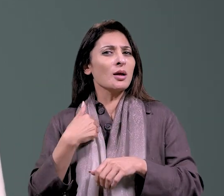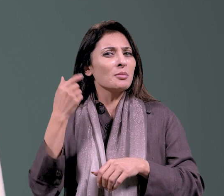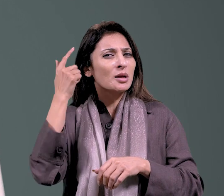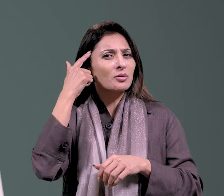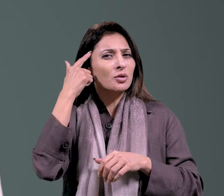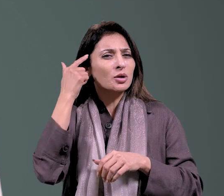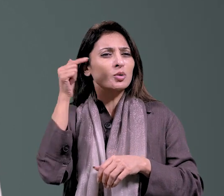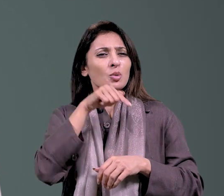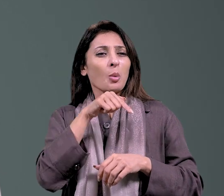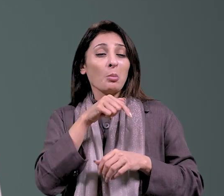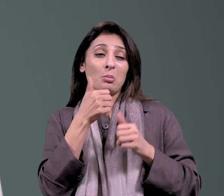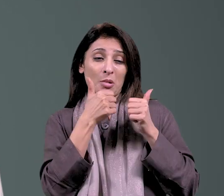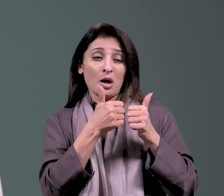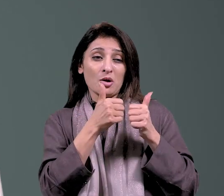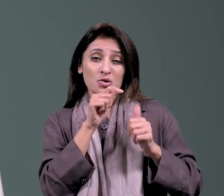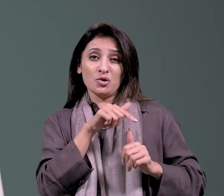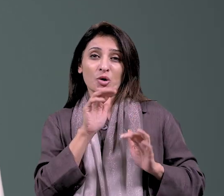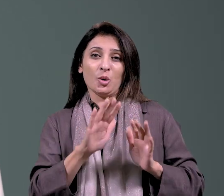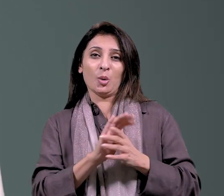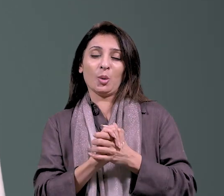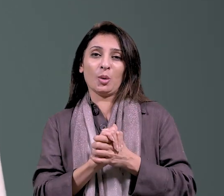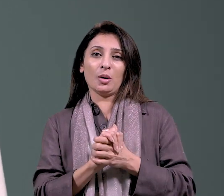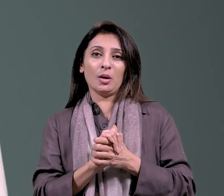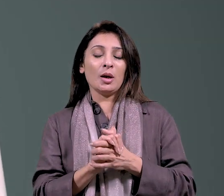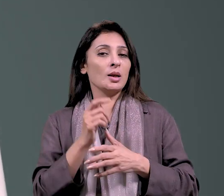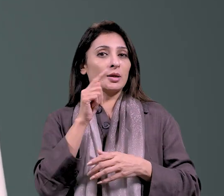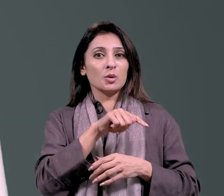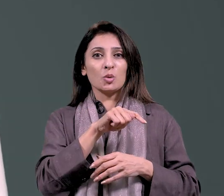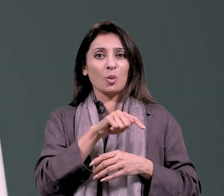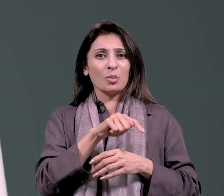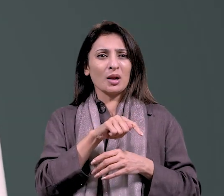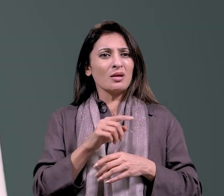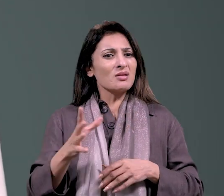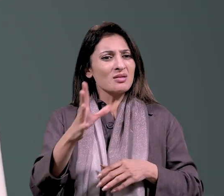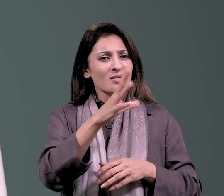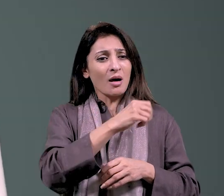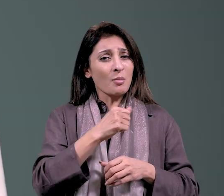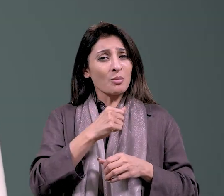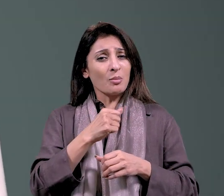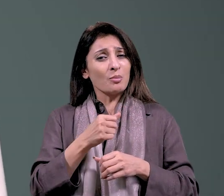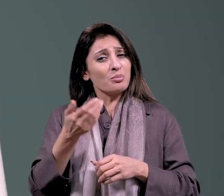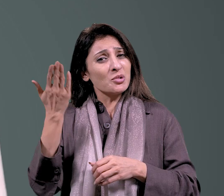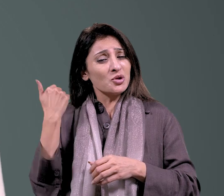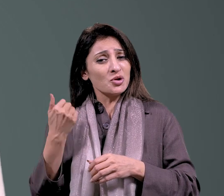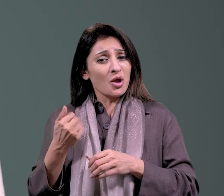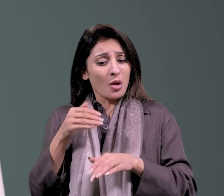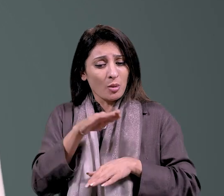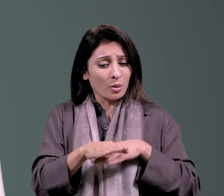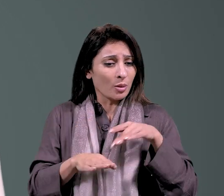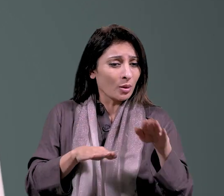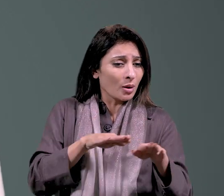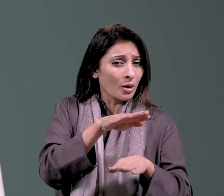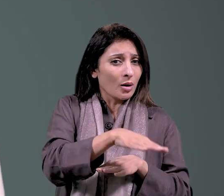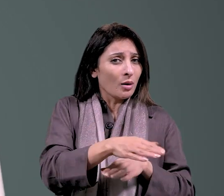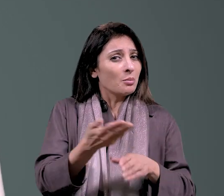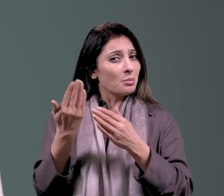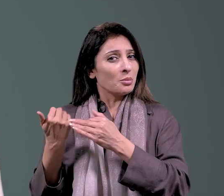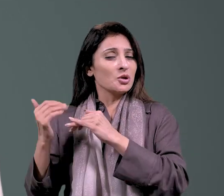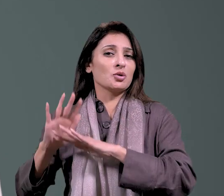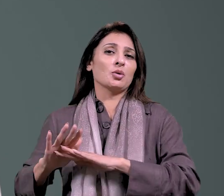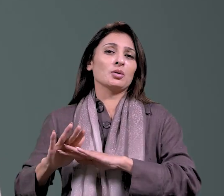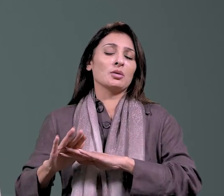were cast in the best mold. You left your footprints everywhere, be it land,